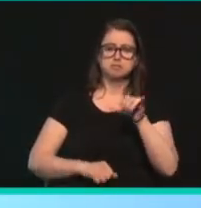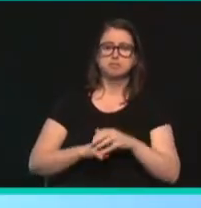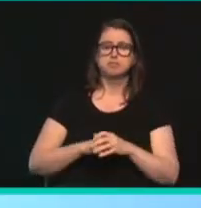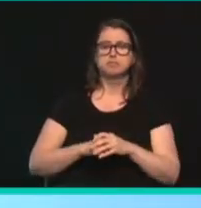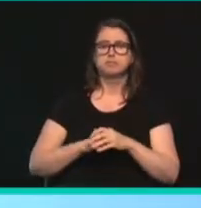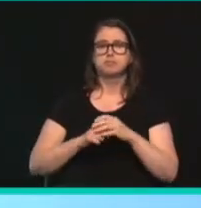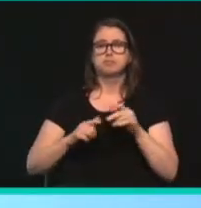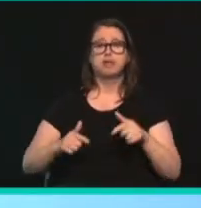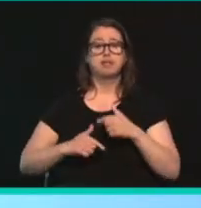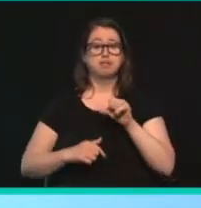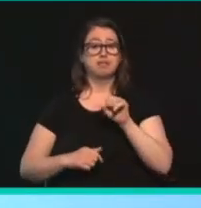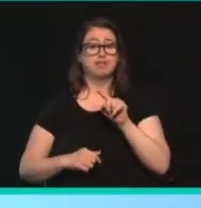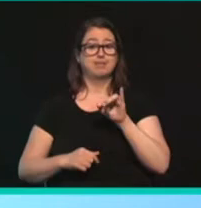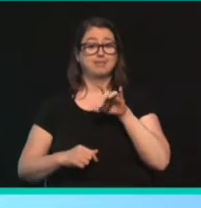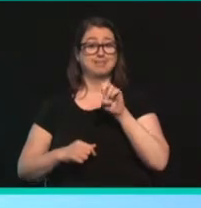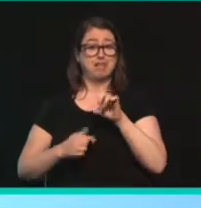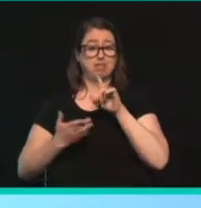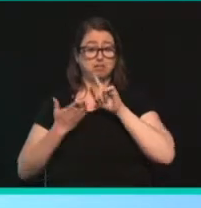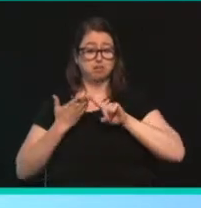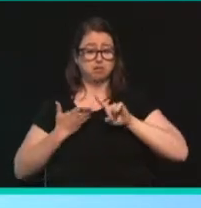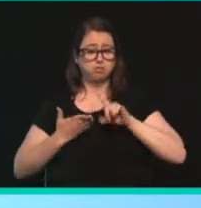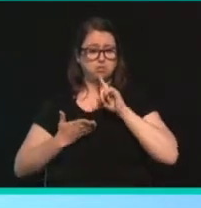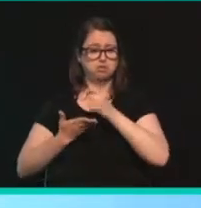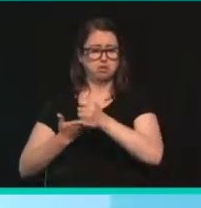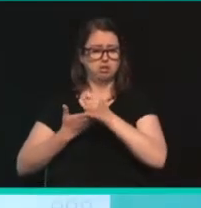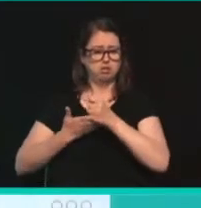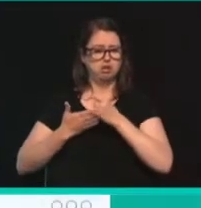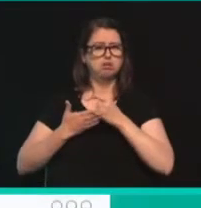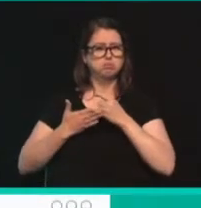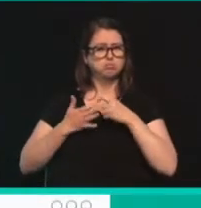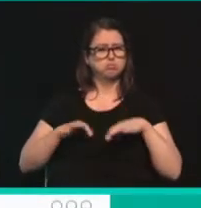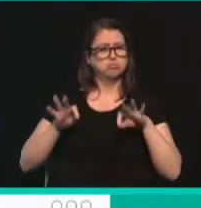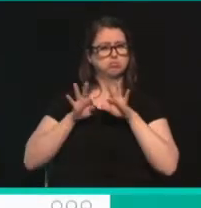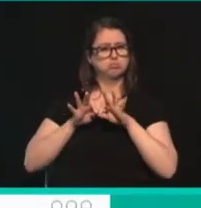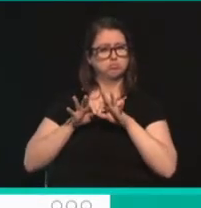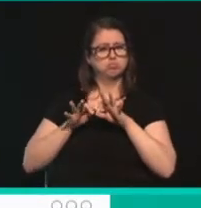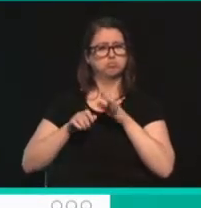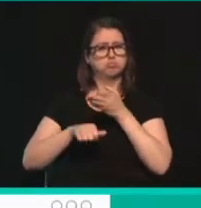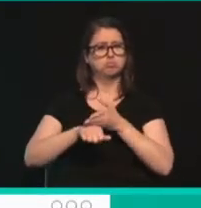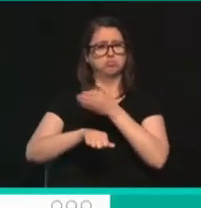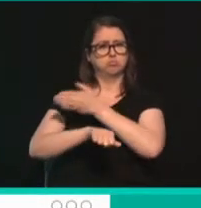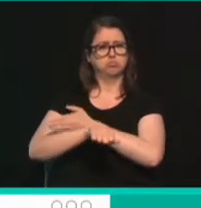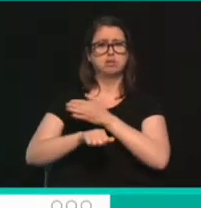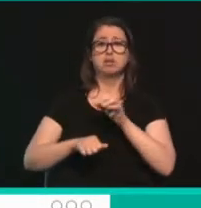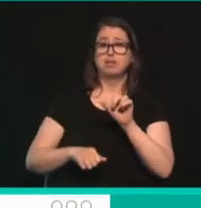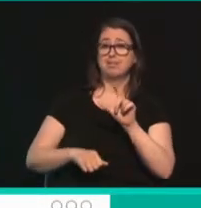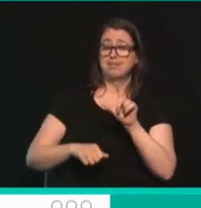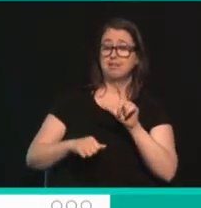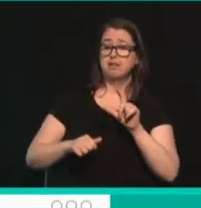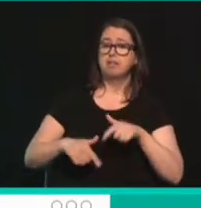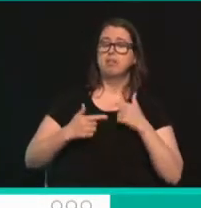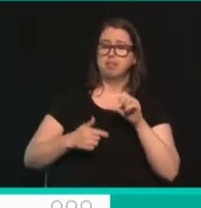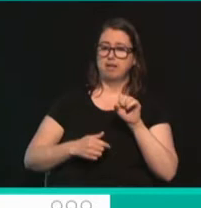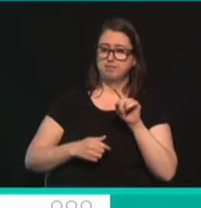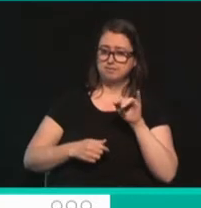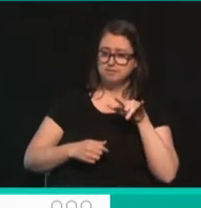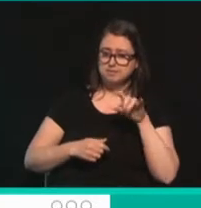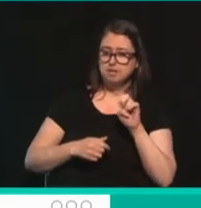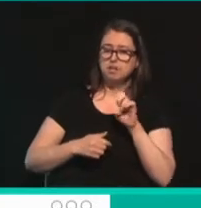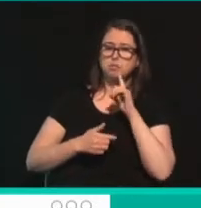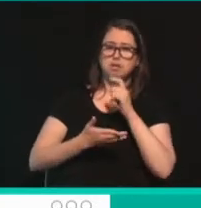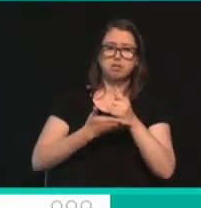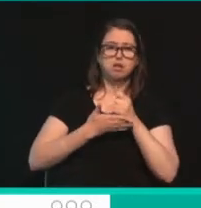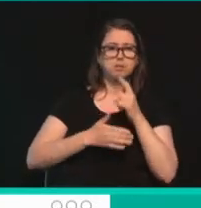Lifestyle research is going to be a key focus area for us. We've got the Lifestyle Medicine Institute with